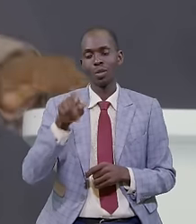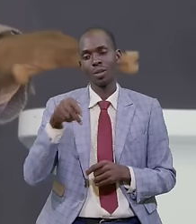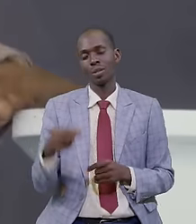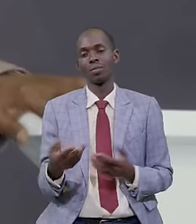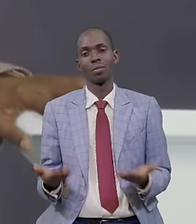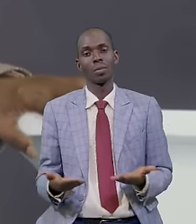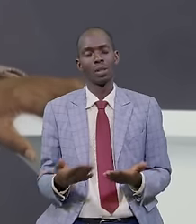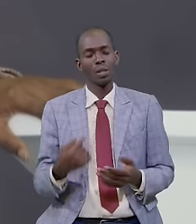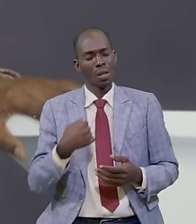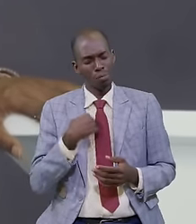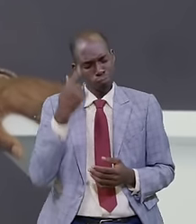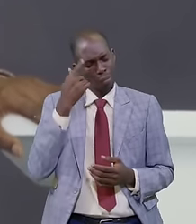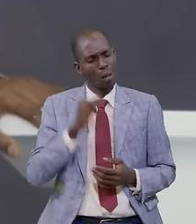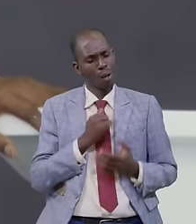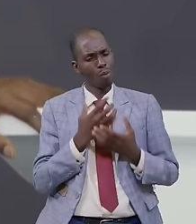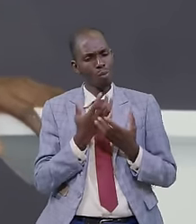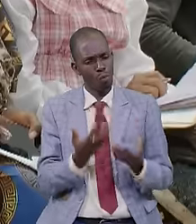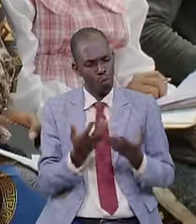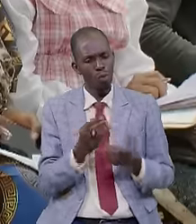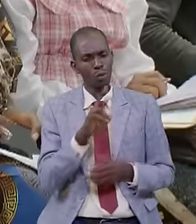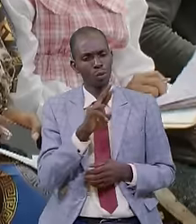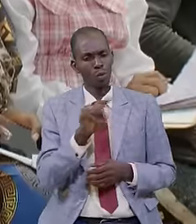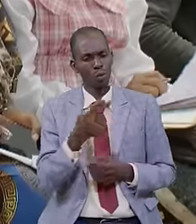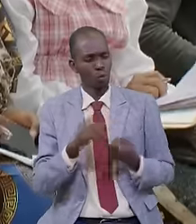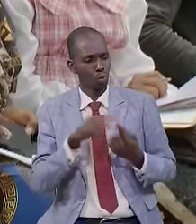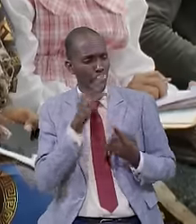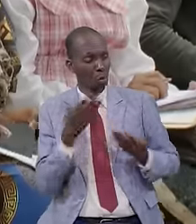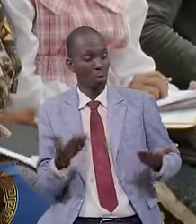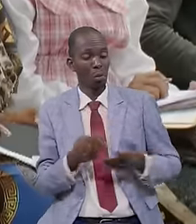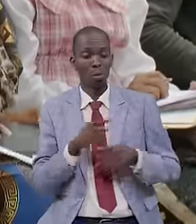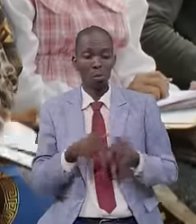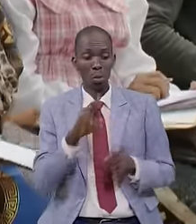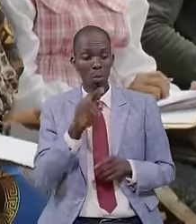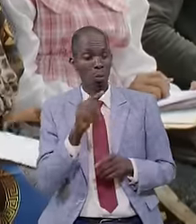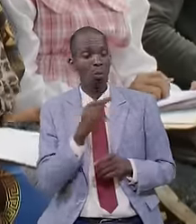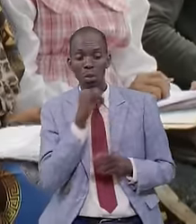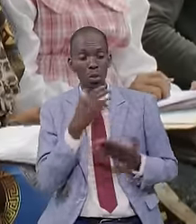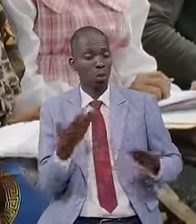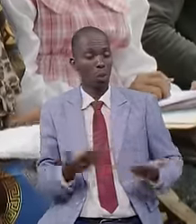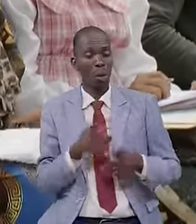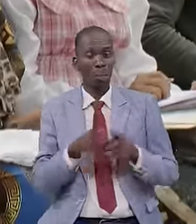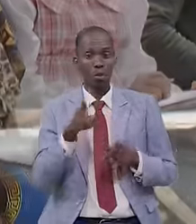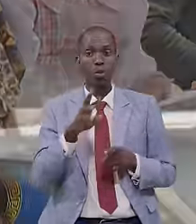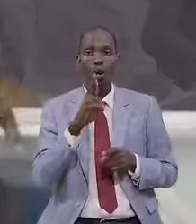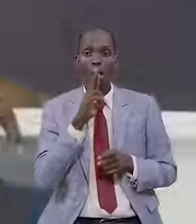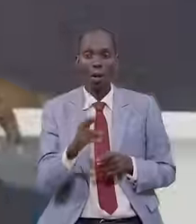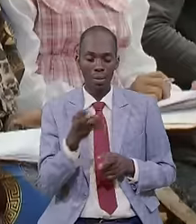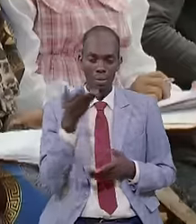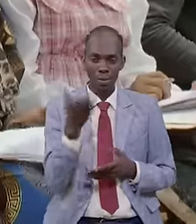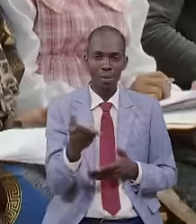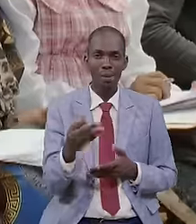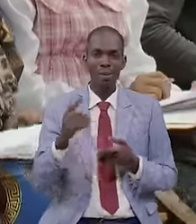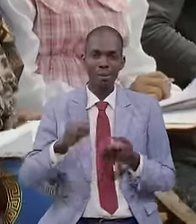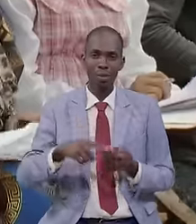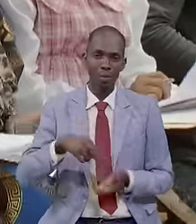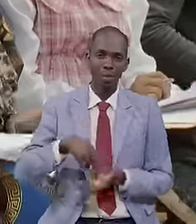daughter there, you are standing in the place where Ruth stood, and you will stand. I